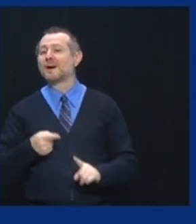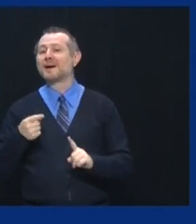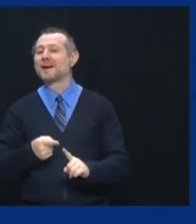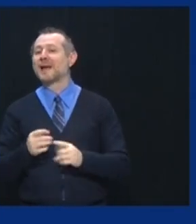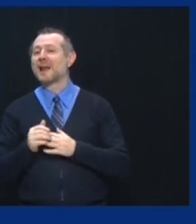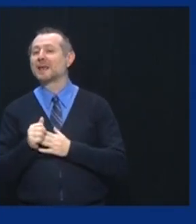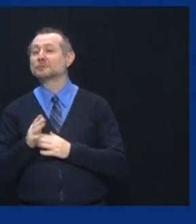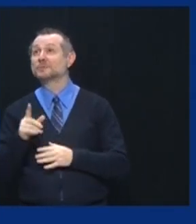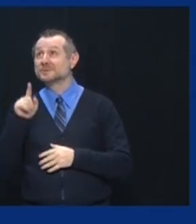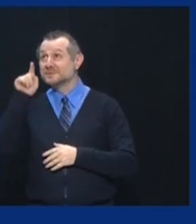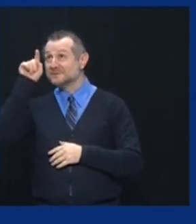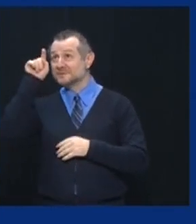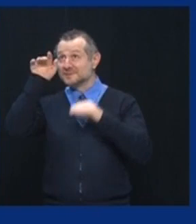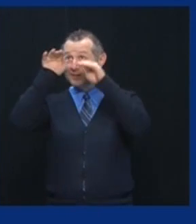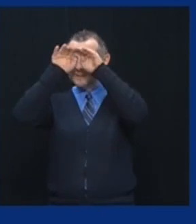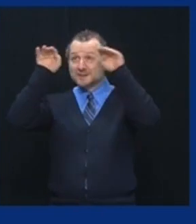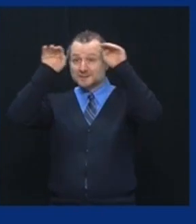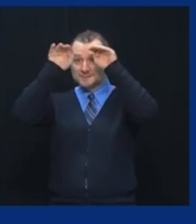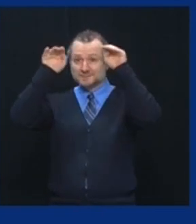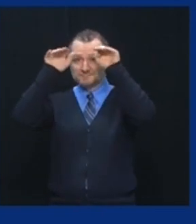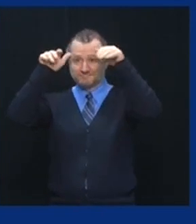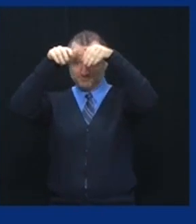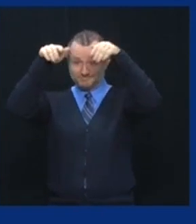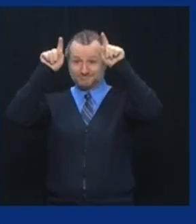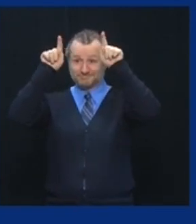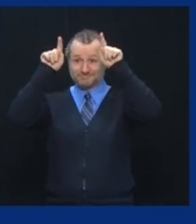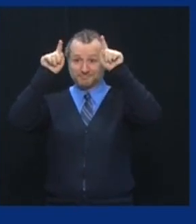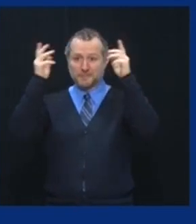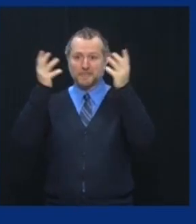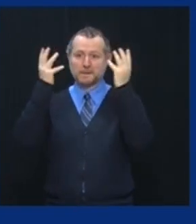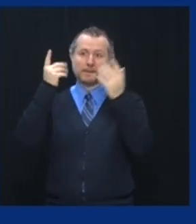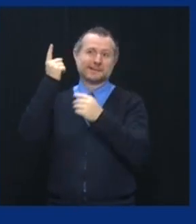about. You know, the